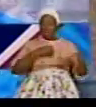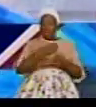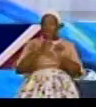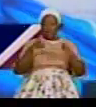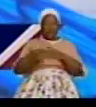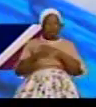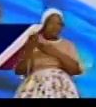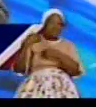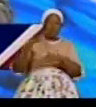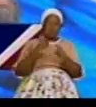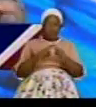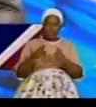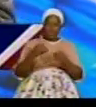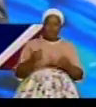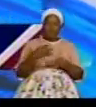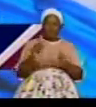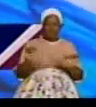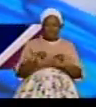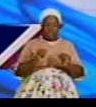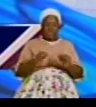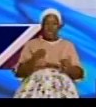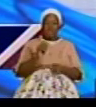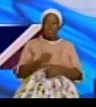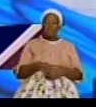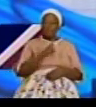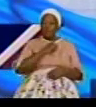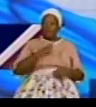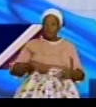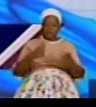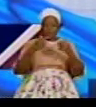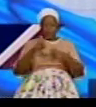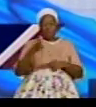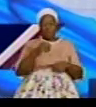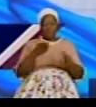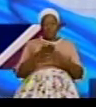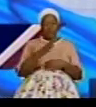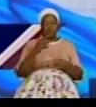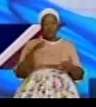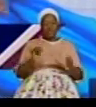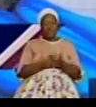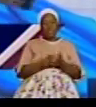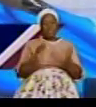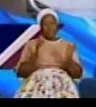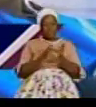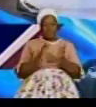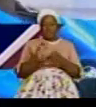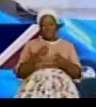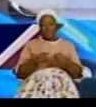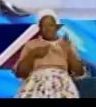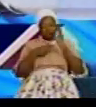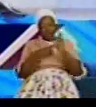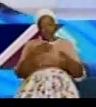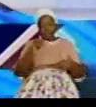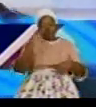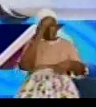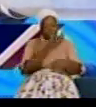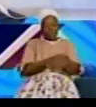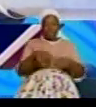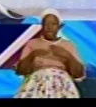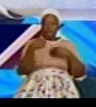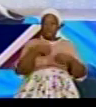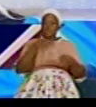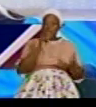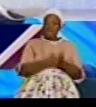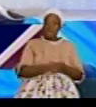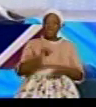God came to him through that same Jesus, and it says, he's to reveal his Son in me, that I